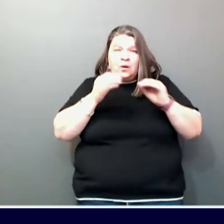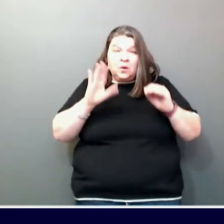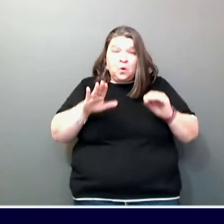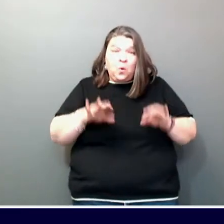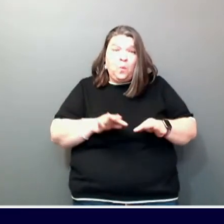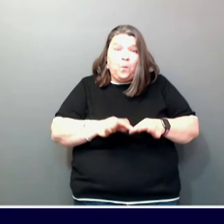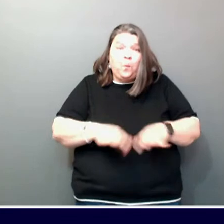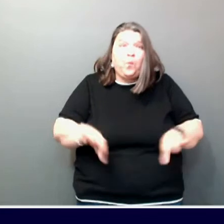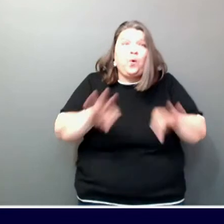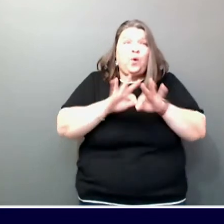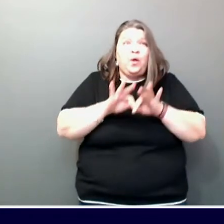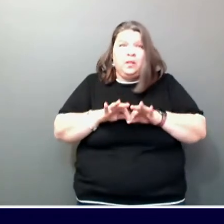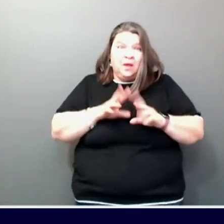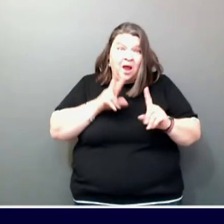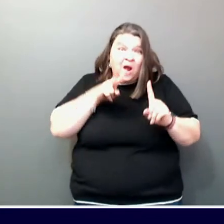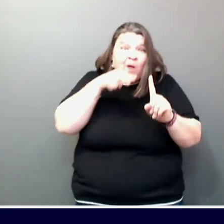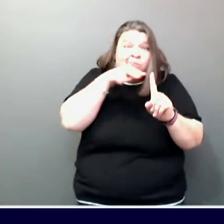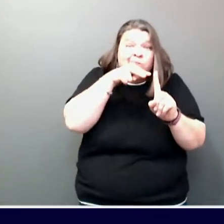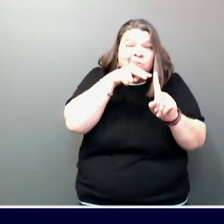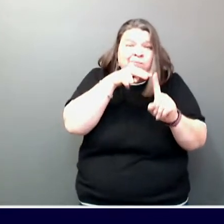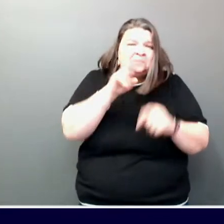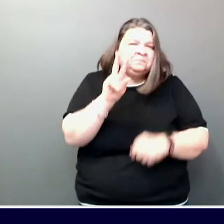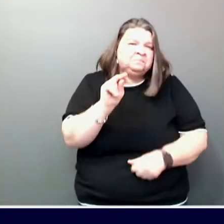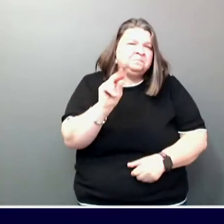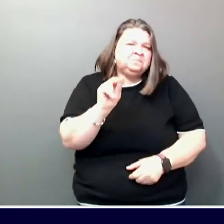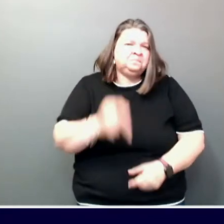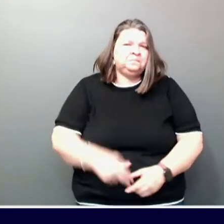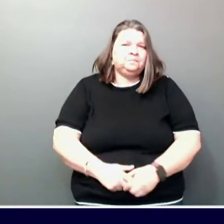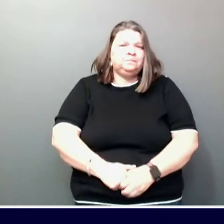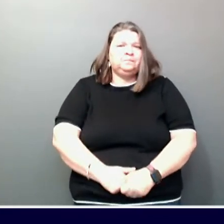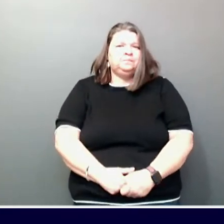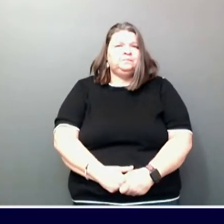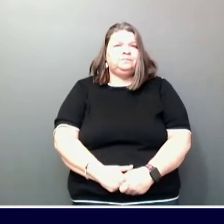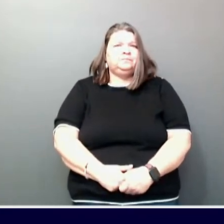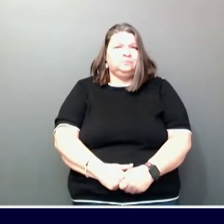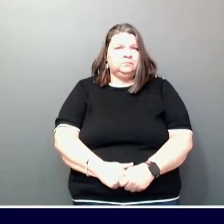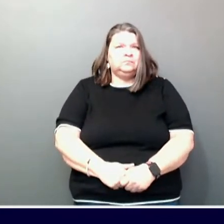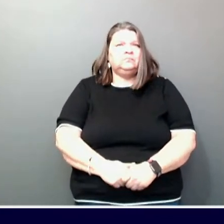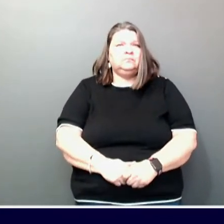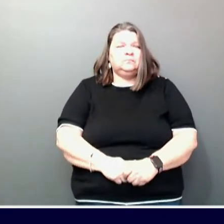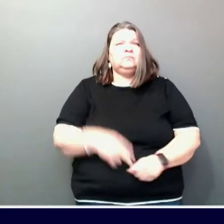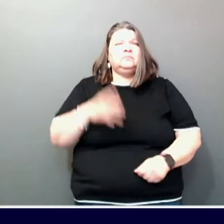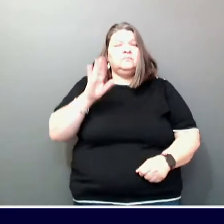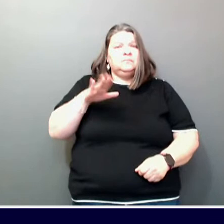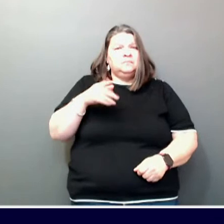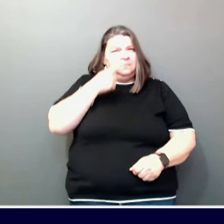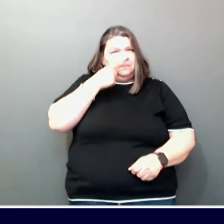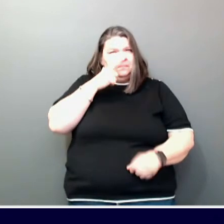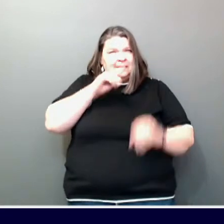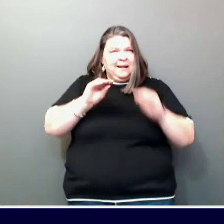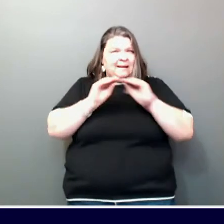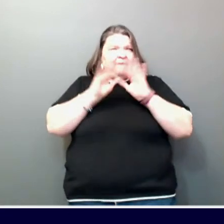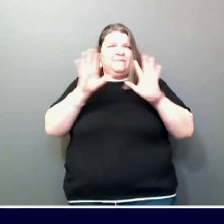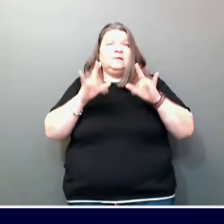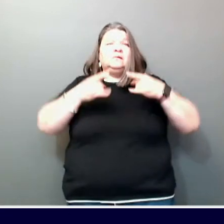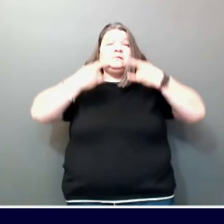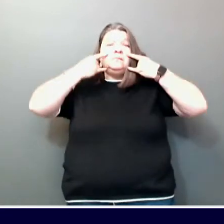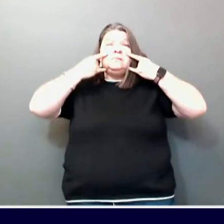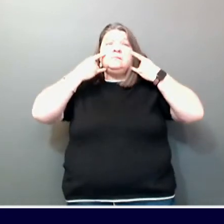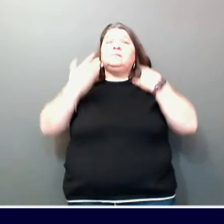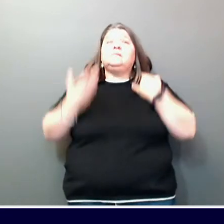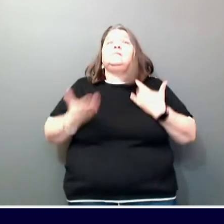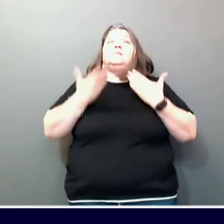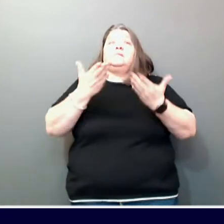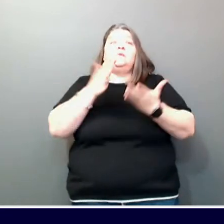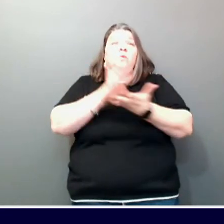one clarifying question first. You said you're going to revisit the mask recommendation for schools after the February break. Does that